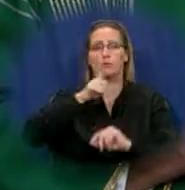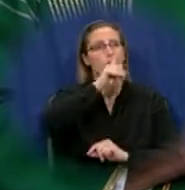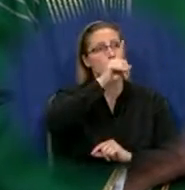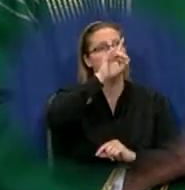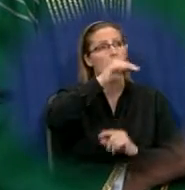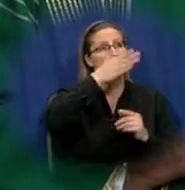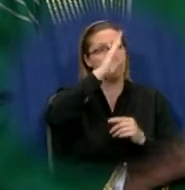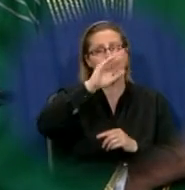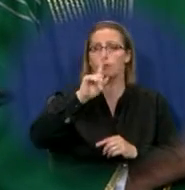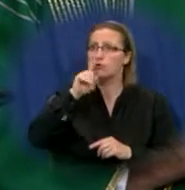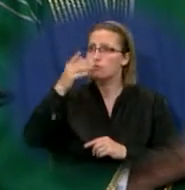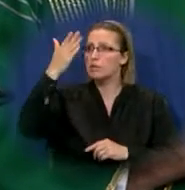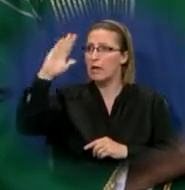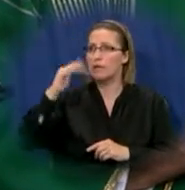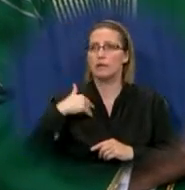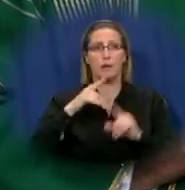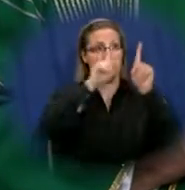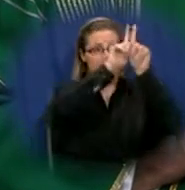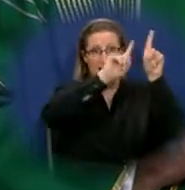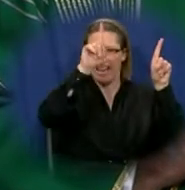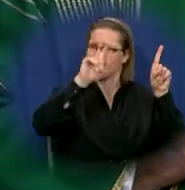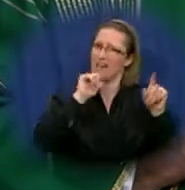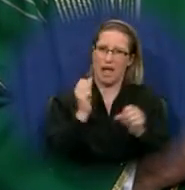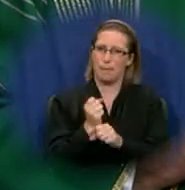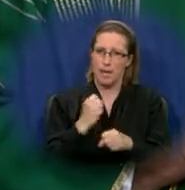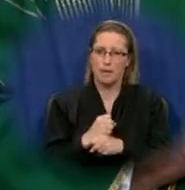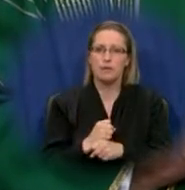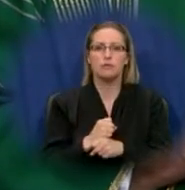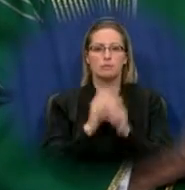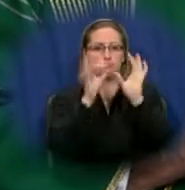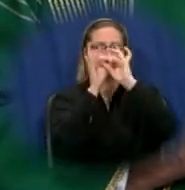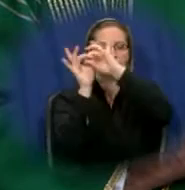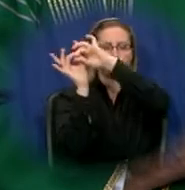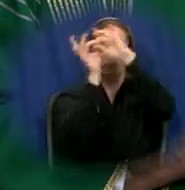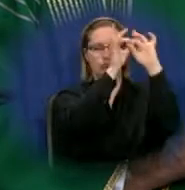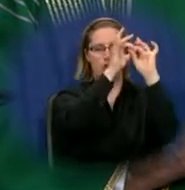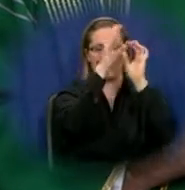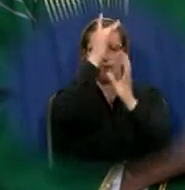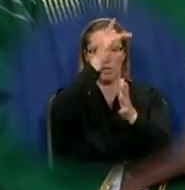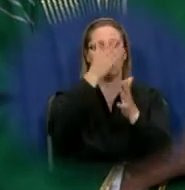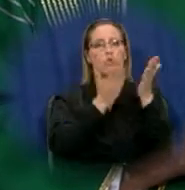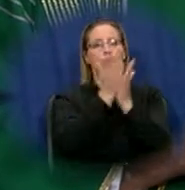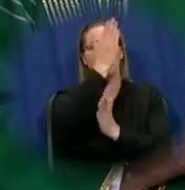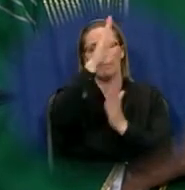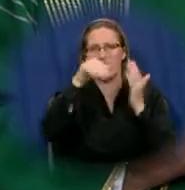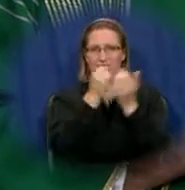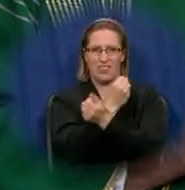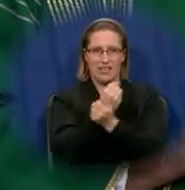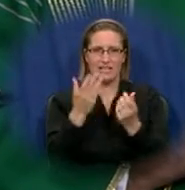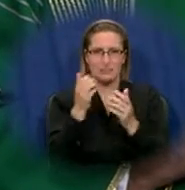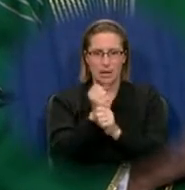light, true God from true God, begotten, not made, consubstantial with the Father, through him